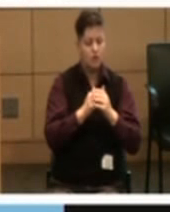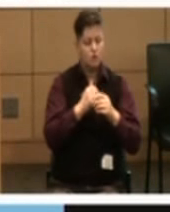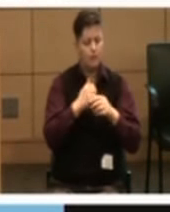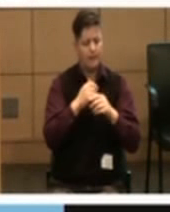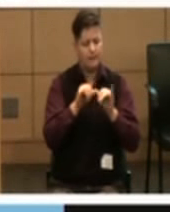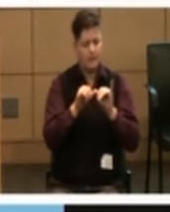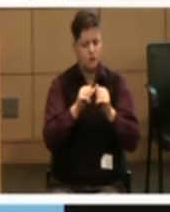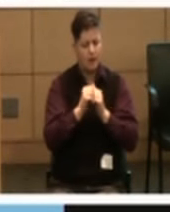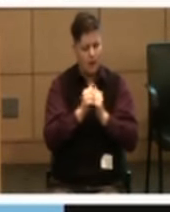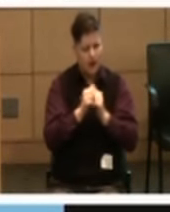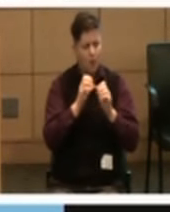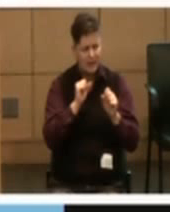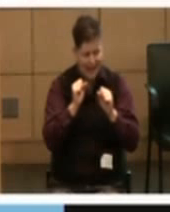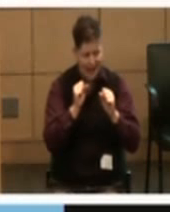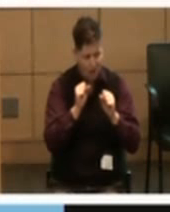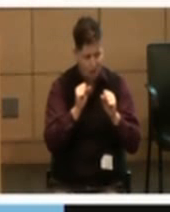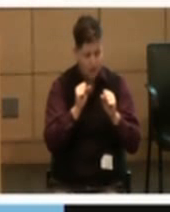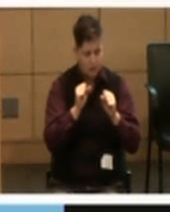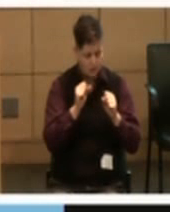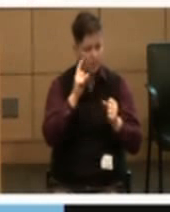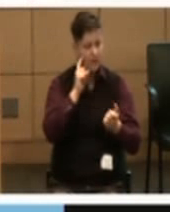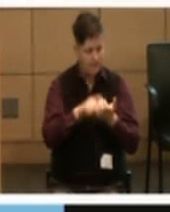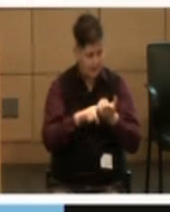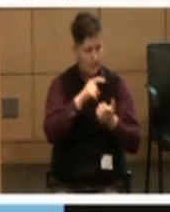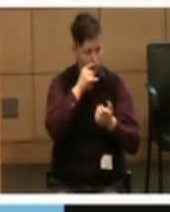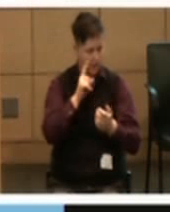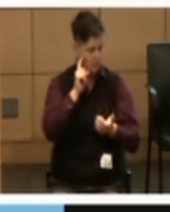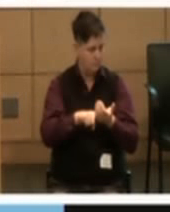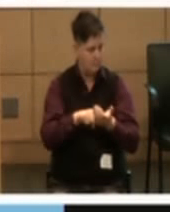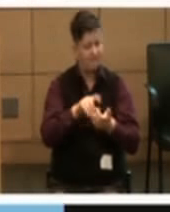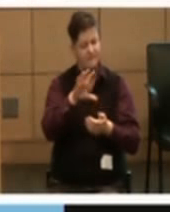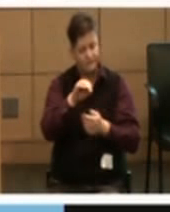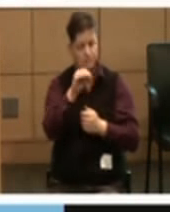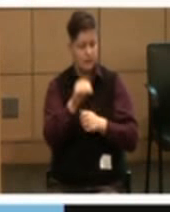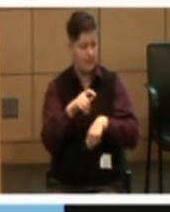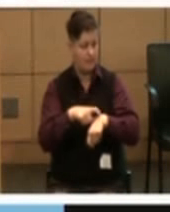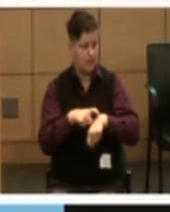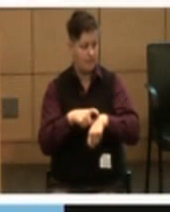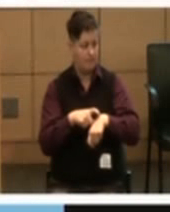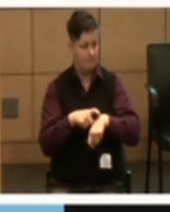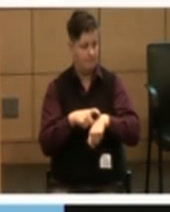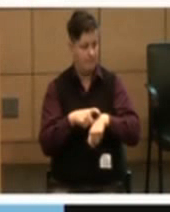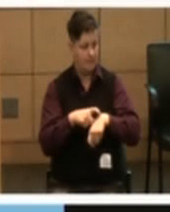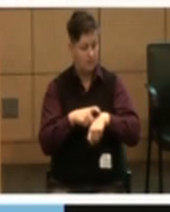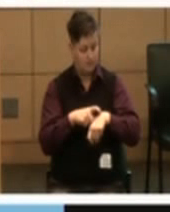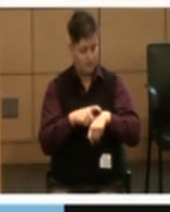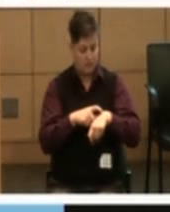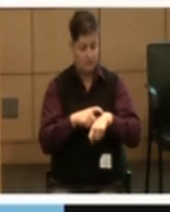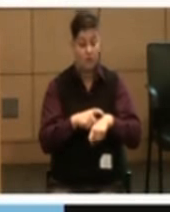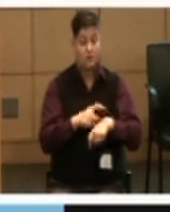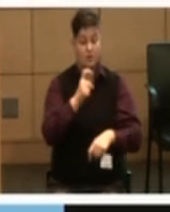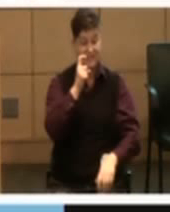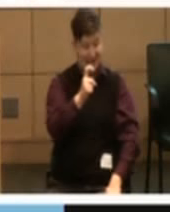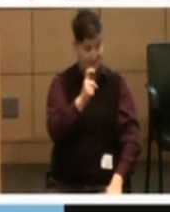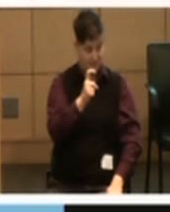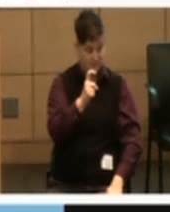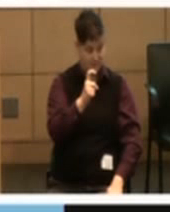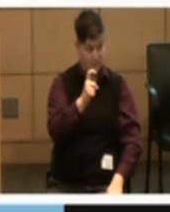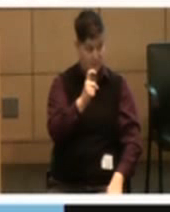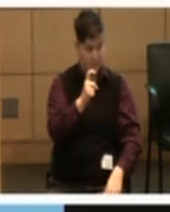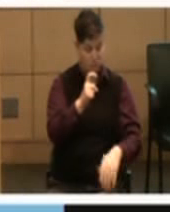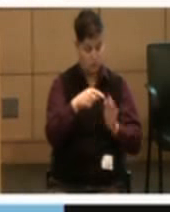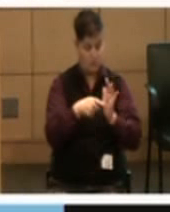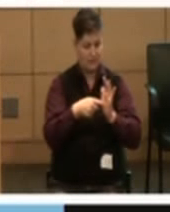that sound need to be for the child to detect it 50% of the time. And we have X's to represent these levels